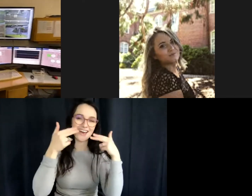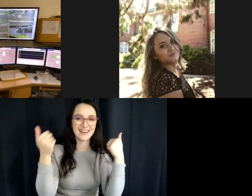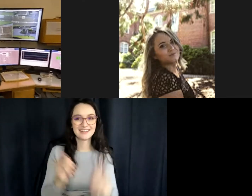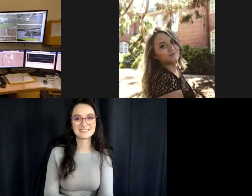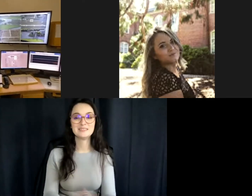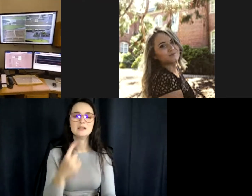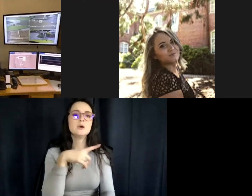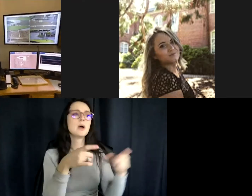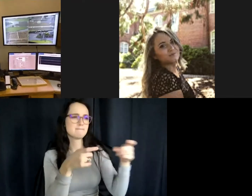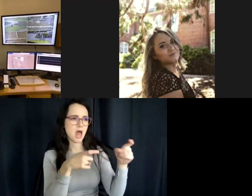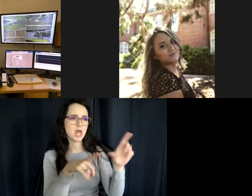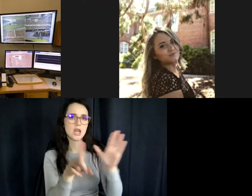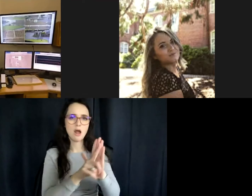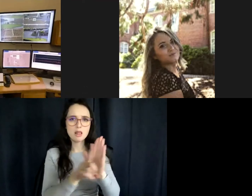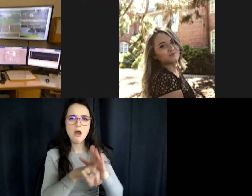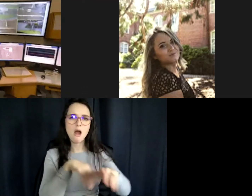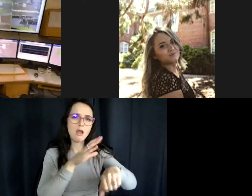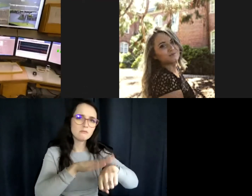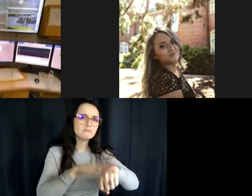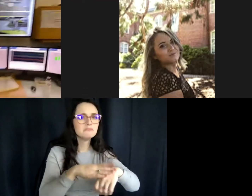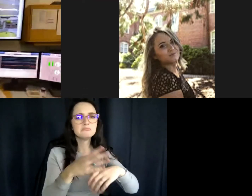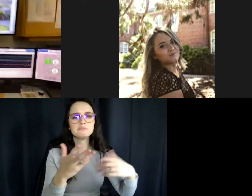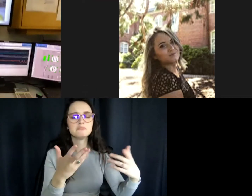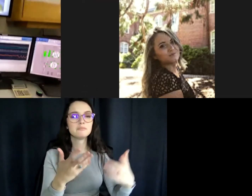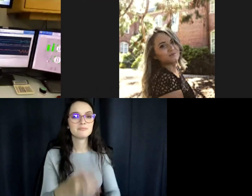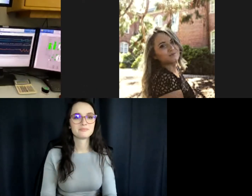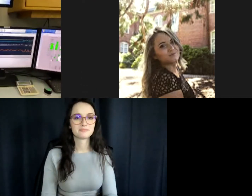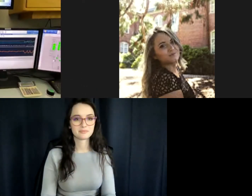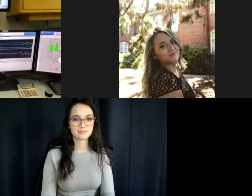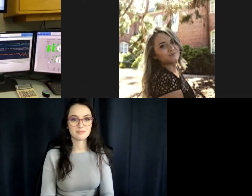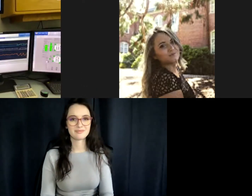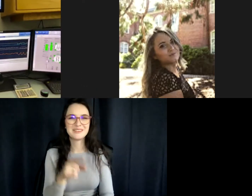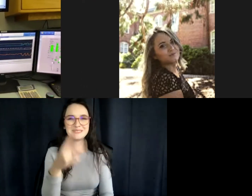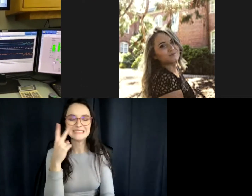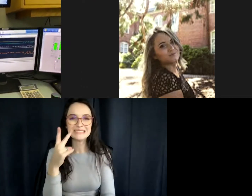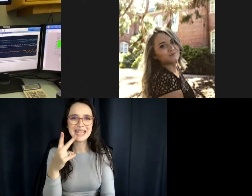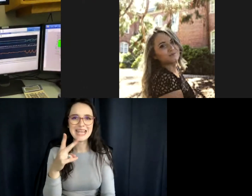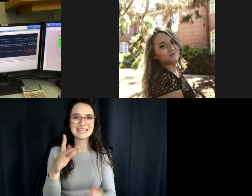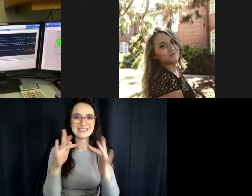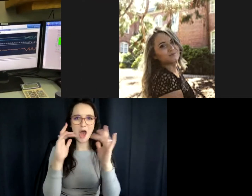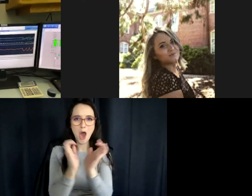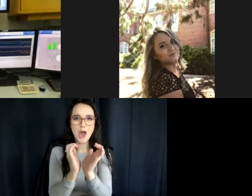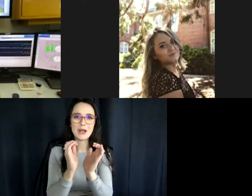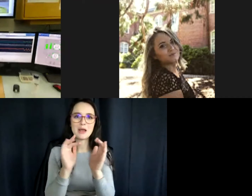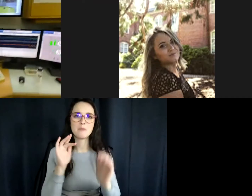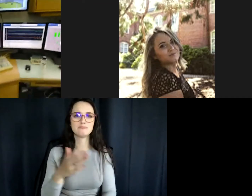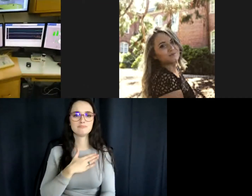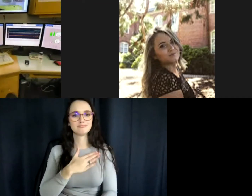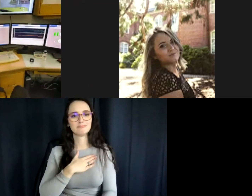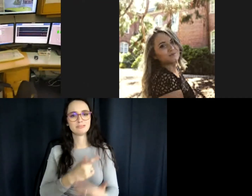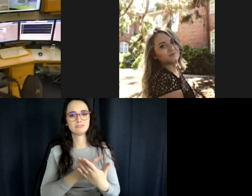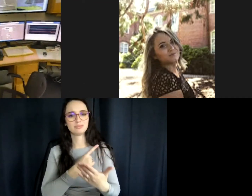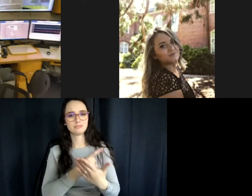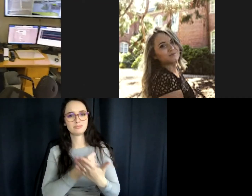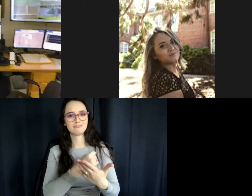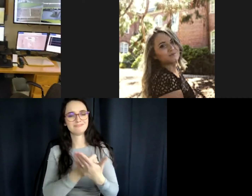So what's going on with all this stuff? Somebody's watching all this stuff. You want to happening. jump in a little bit and just say what you do in a typical Sure, day? yeah, this is